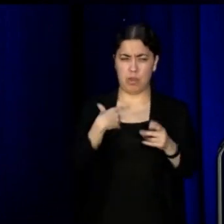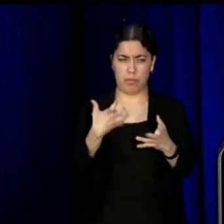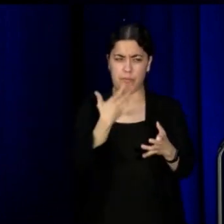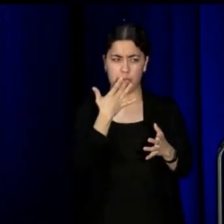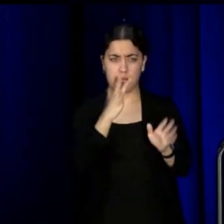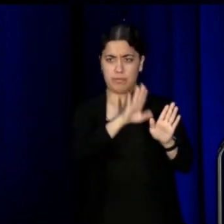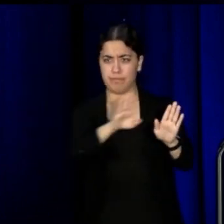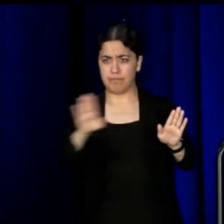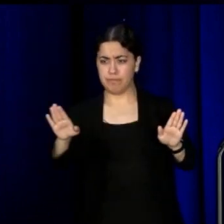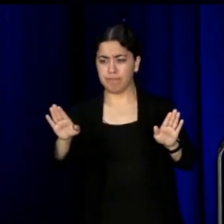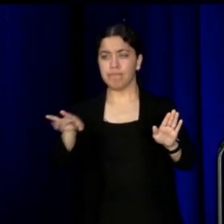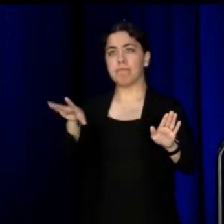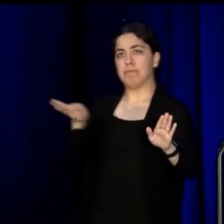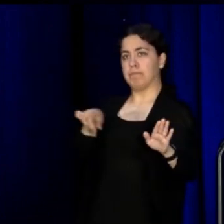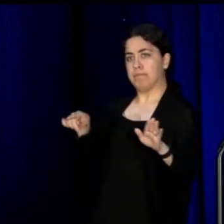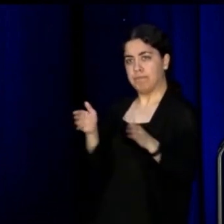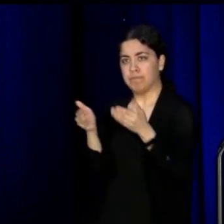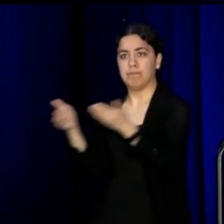for that particular route.